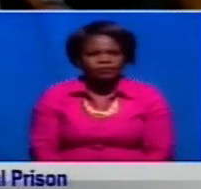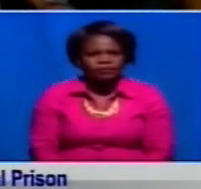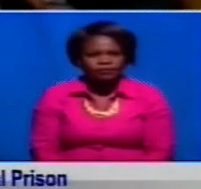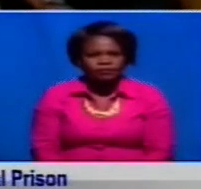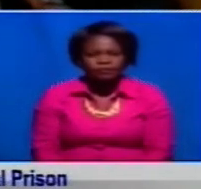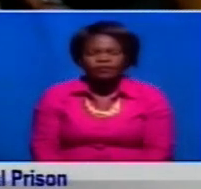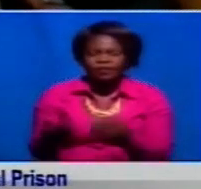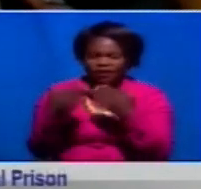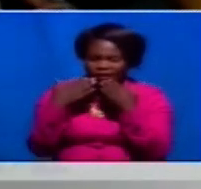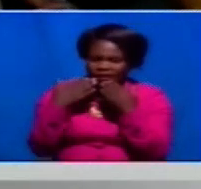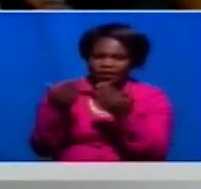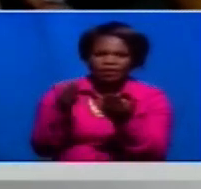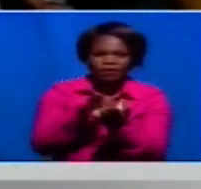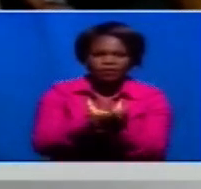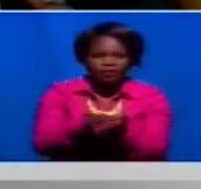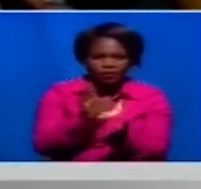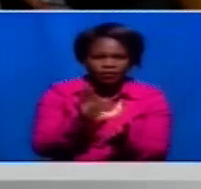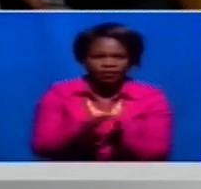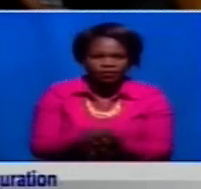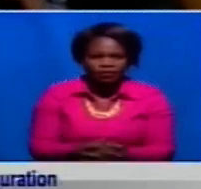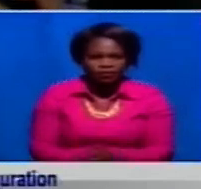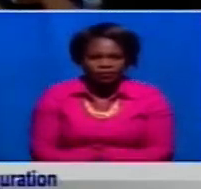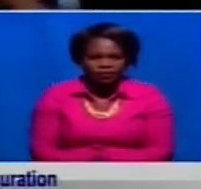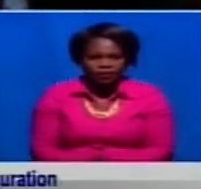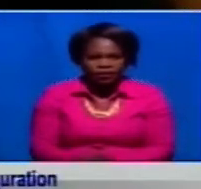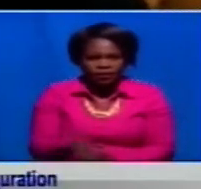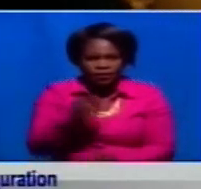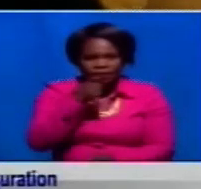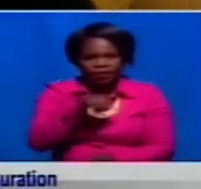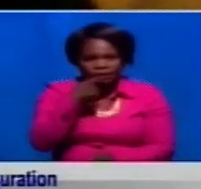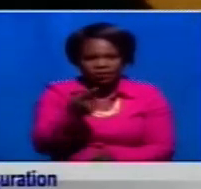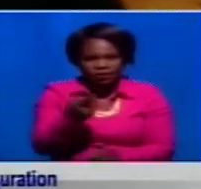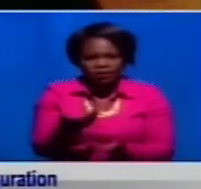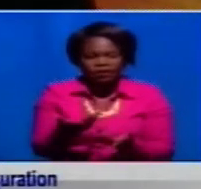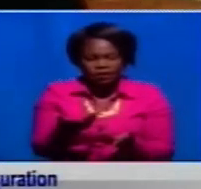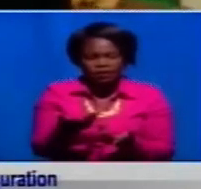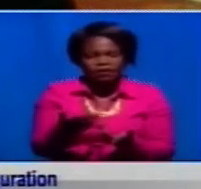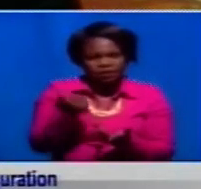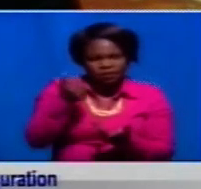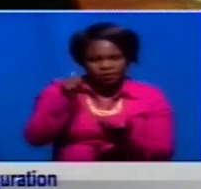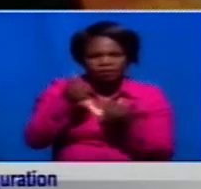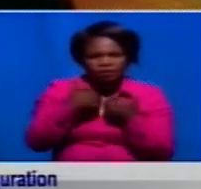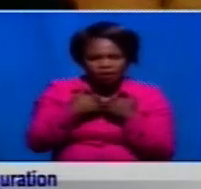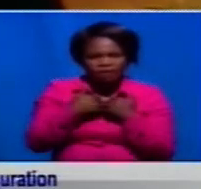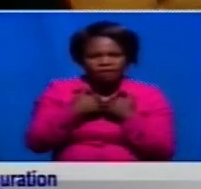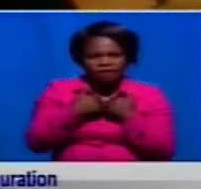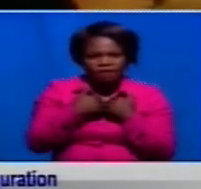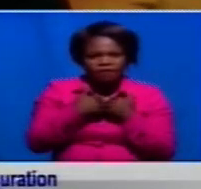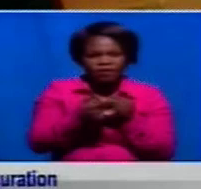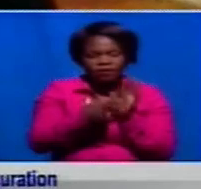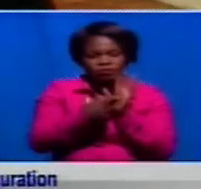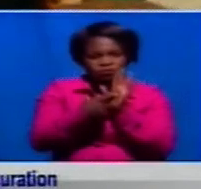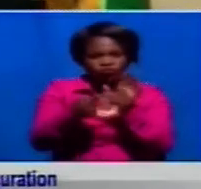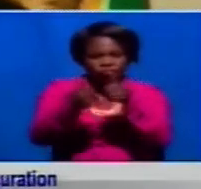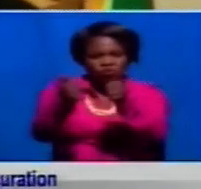Thank you very much. I must say you have eloquently tabulated areas of